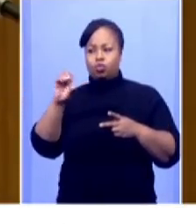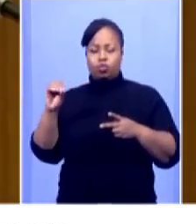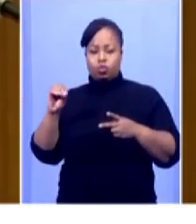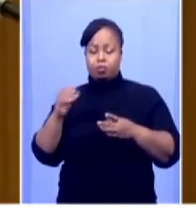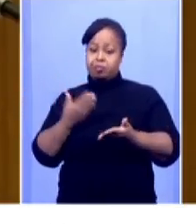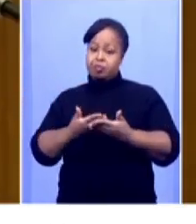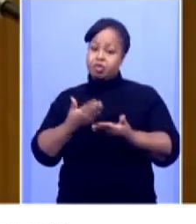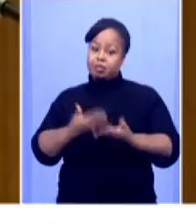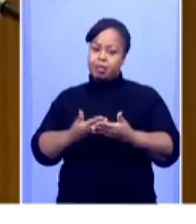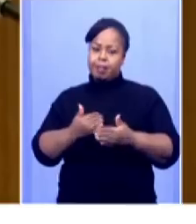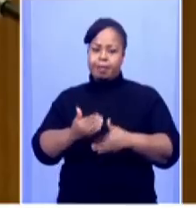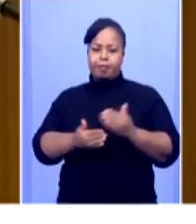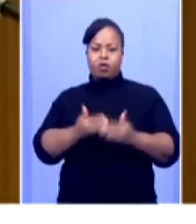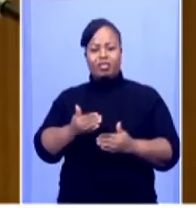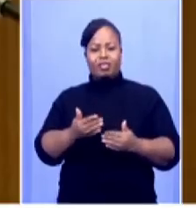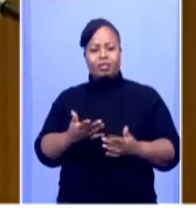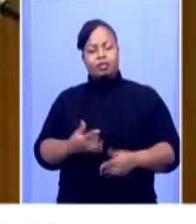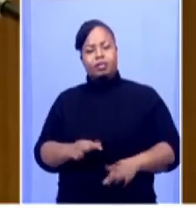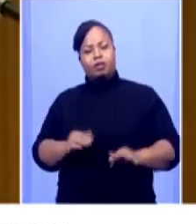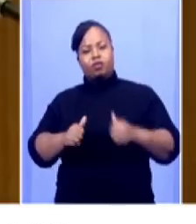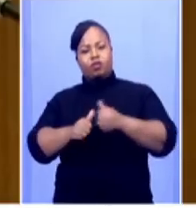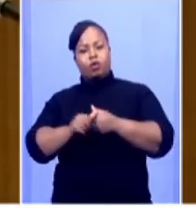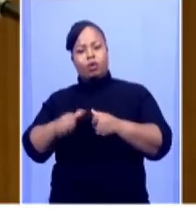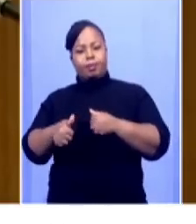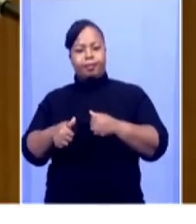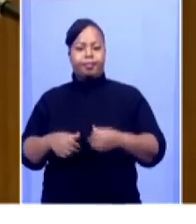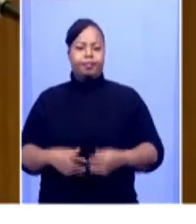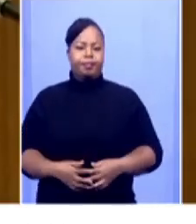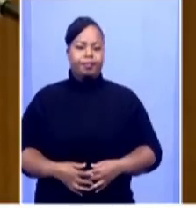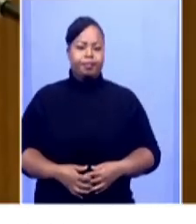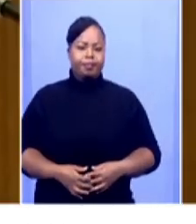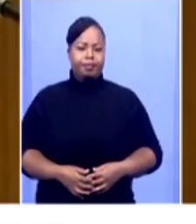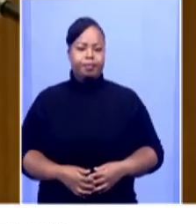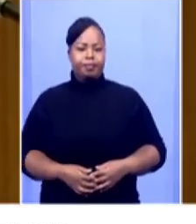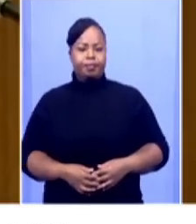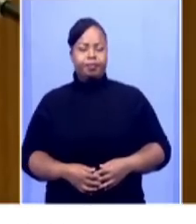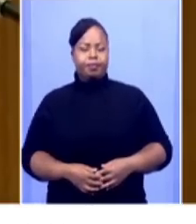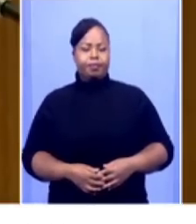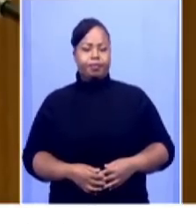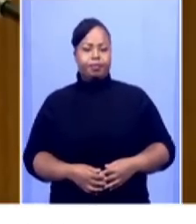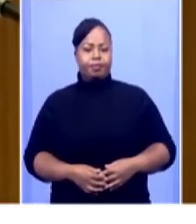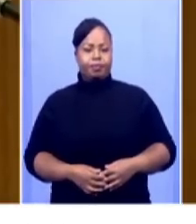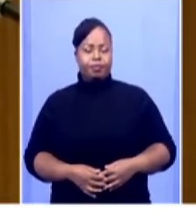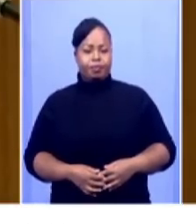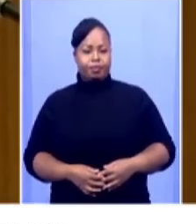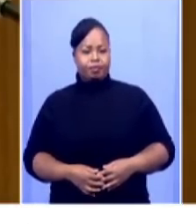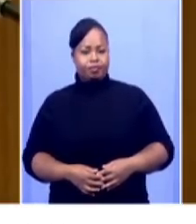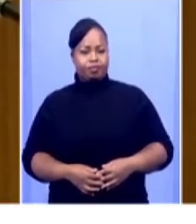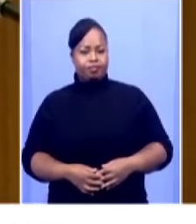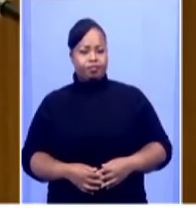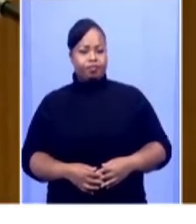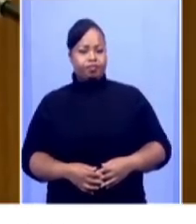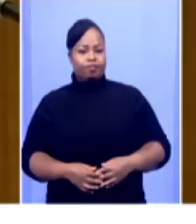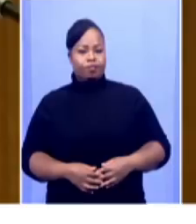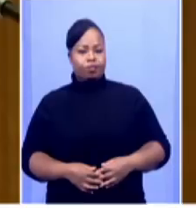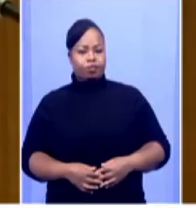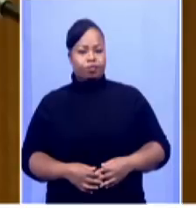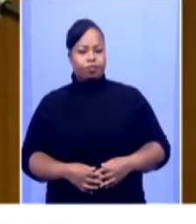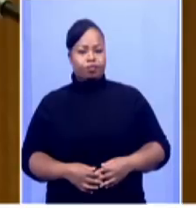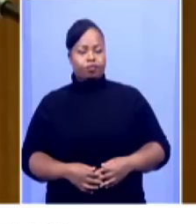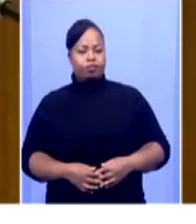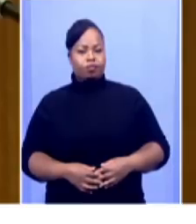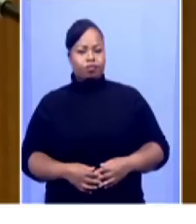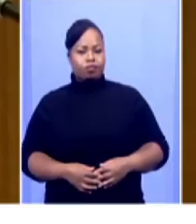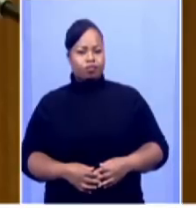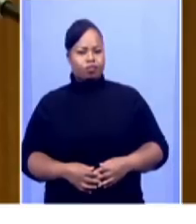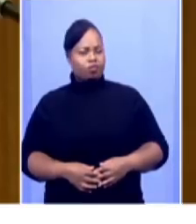possible procedures which may follow upon that. In the circumstances, let me just hear,